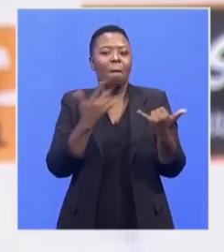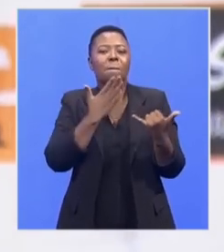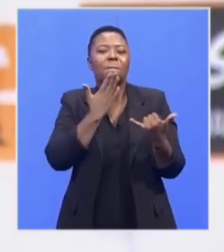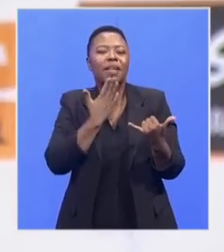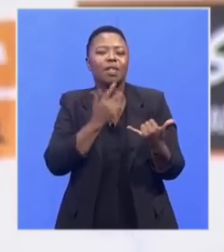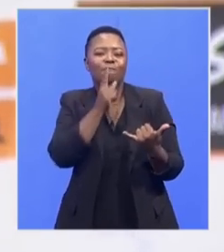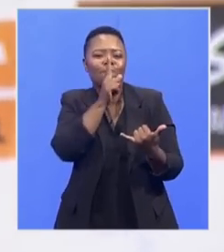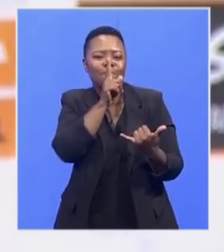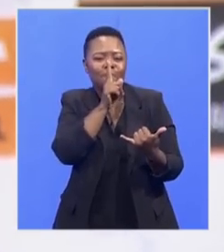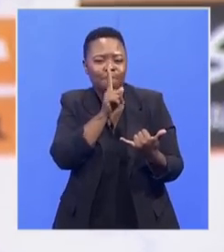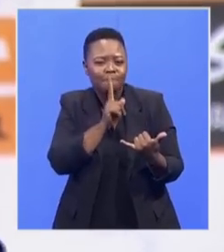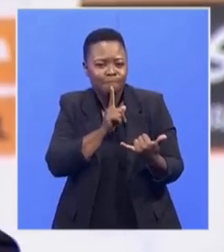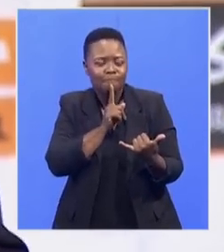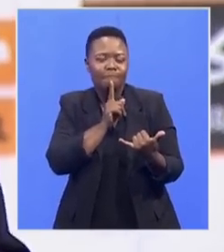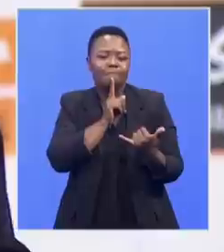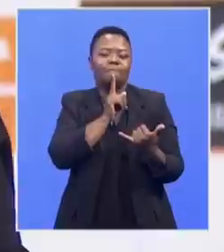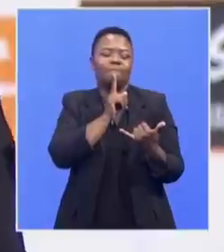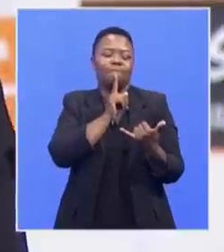tholeganyane